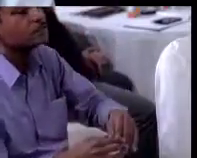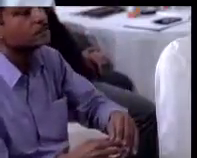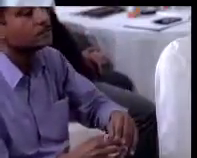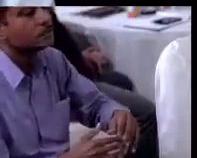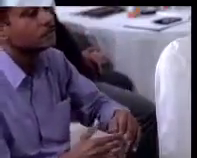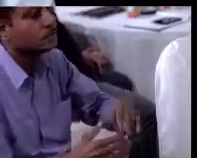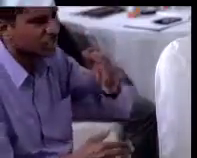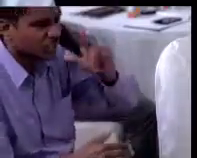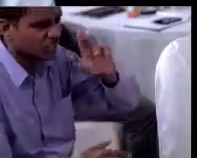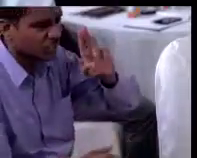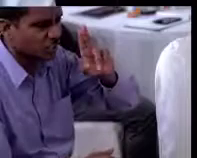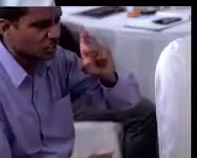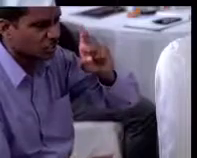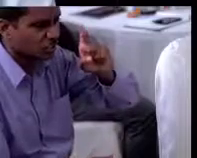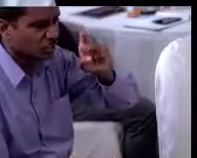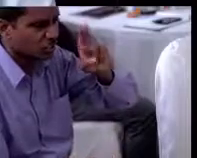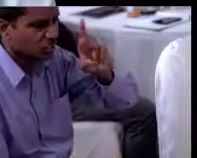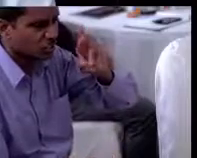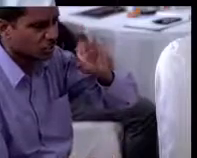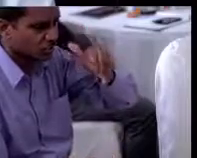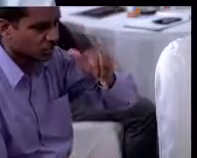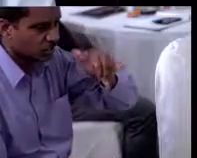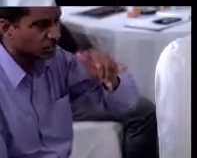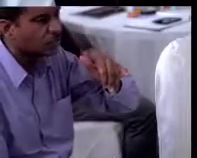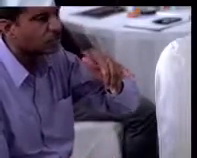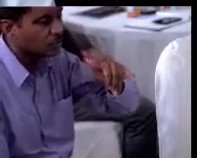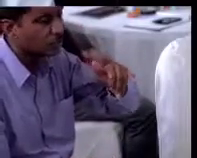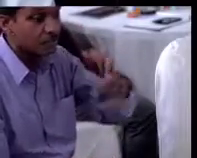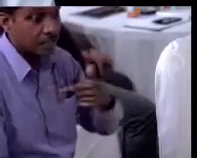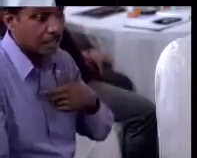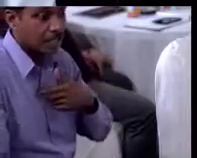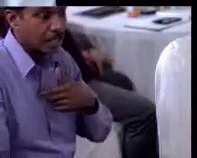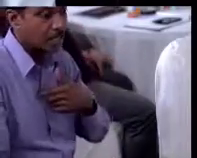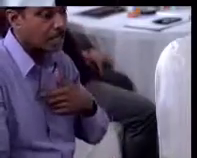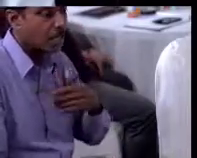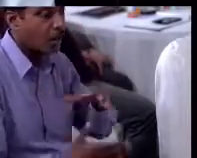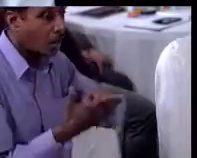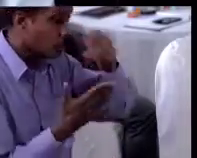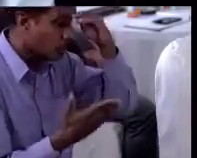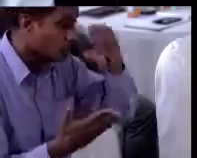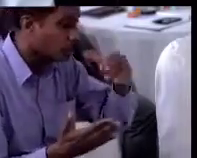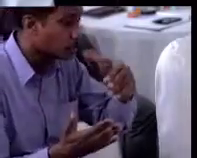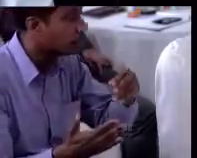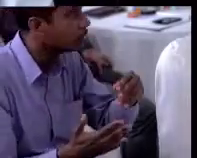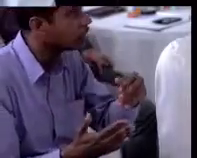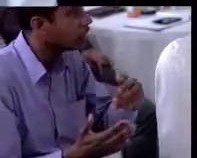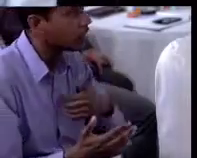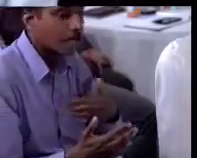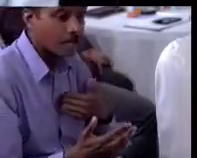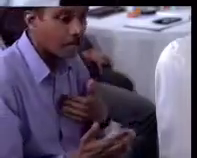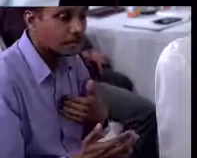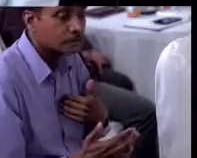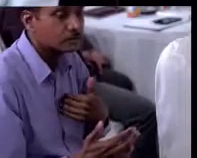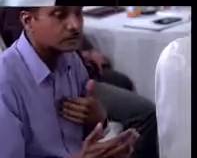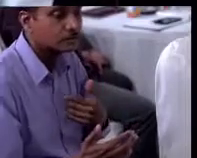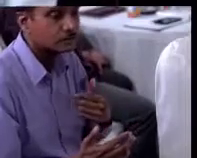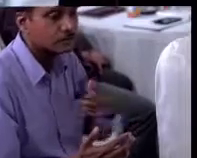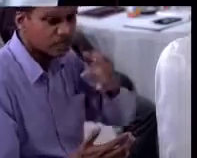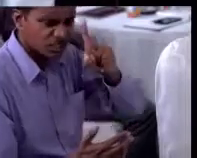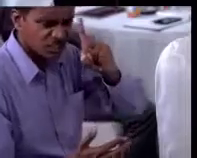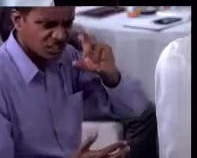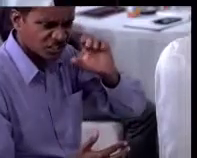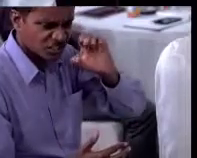study luxury and hopefully at some point in time be able to work in that area internationally. And what I learned over that year studying my luxury,